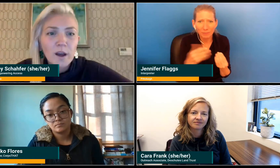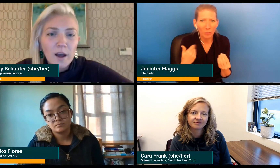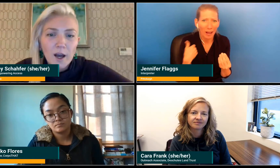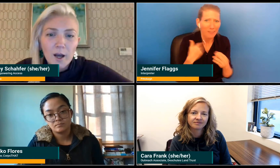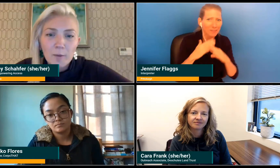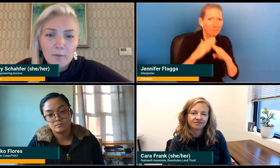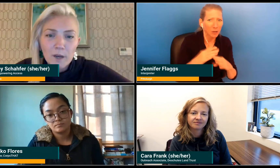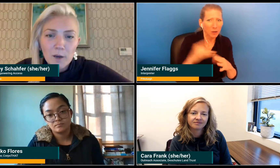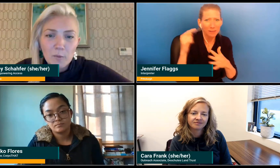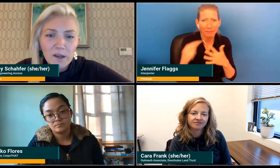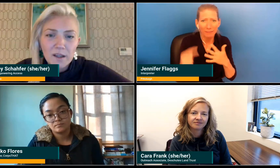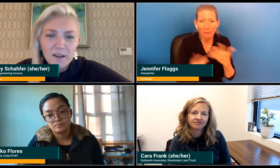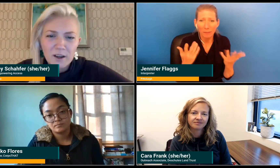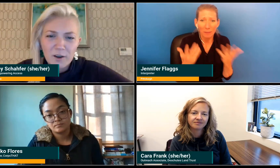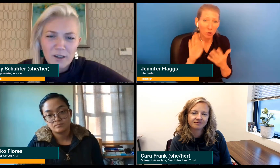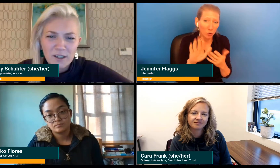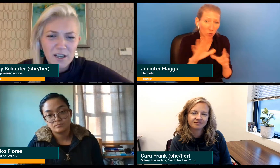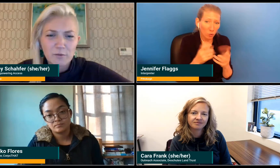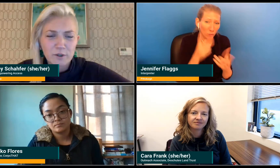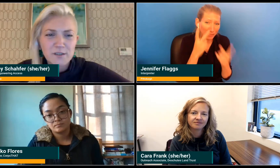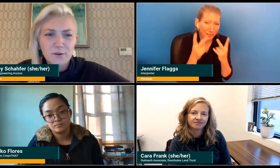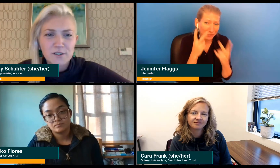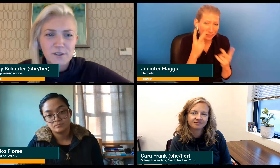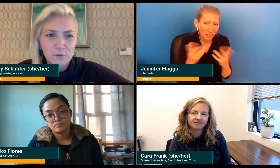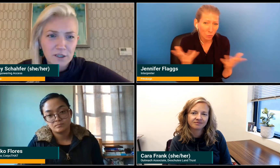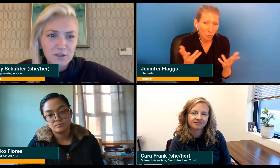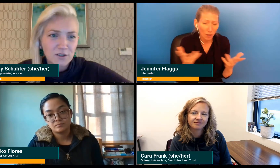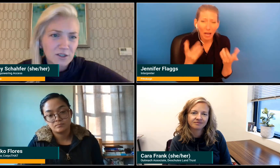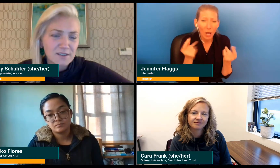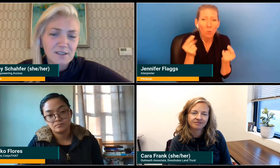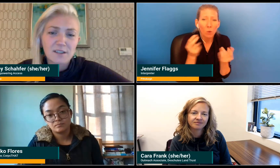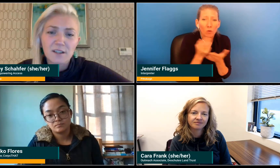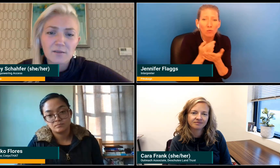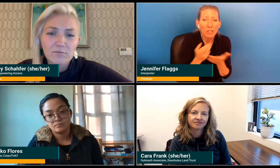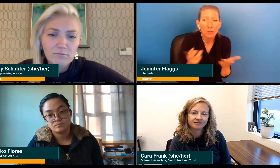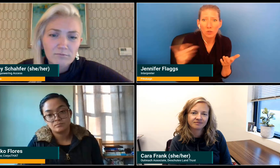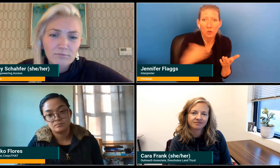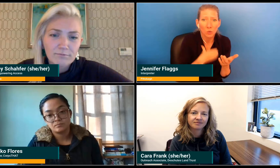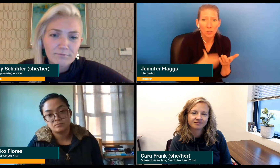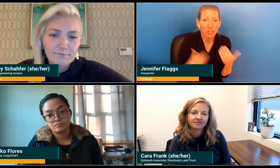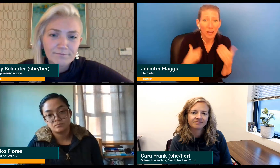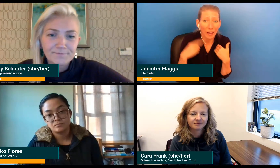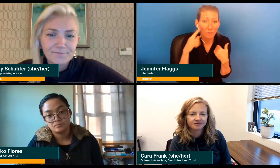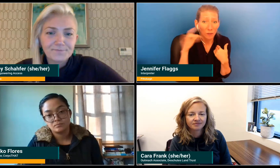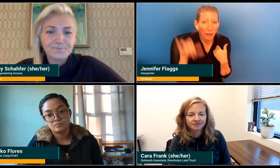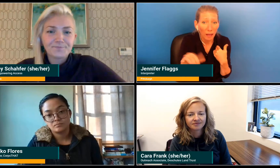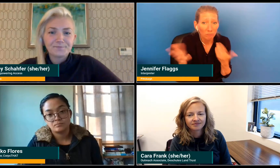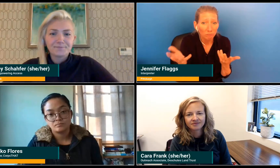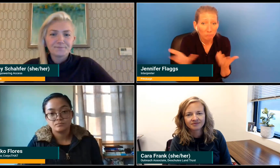group, but, and just kind of resources you wish existed.